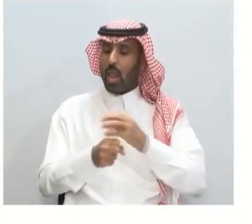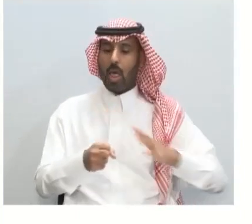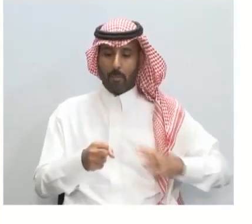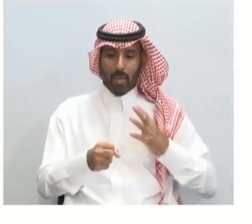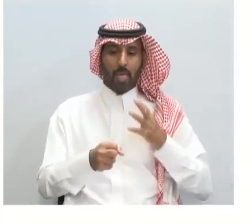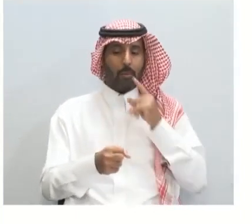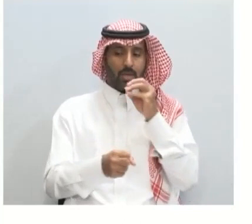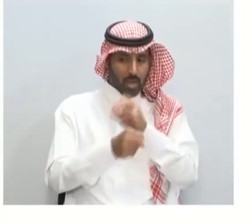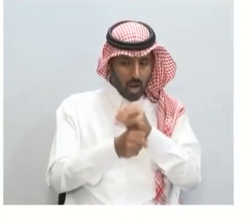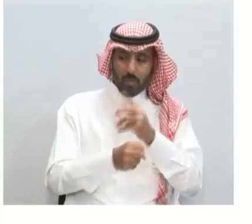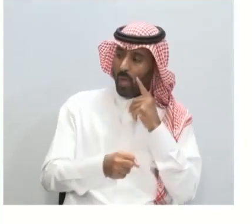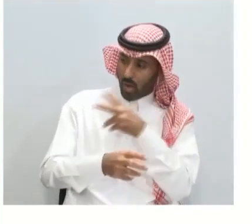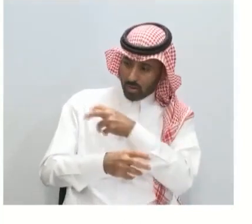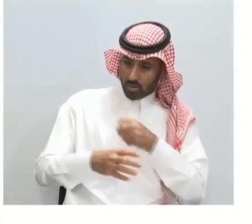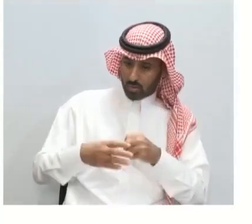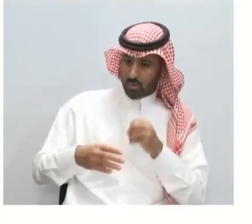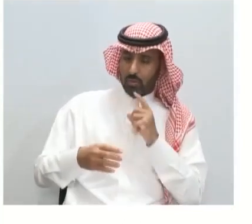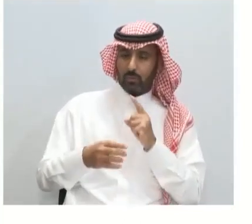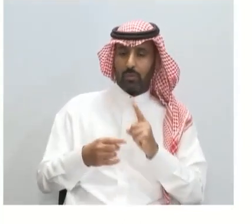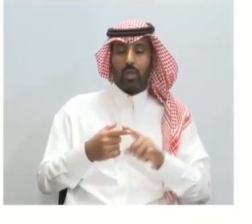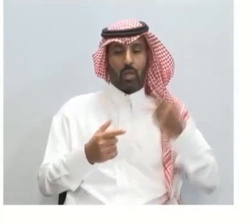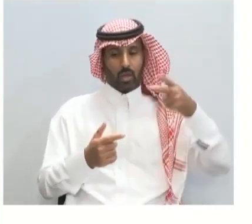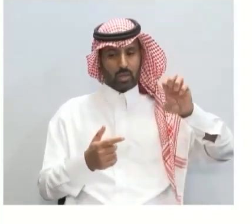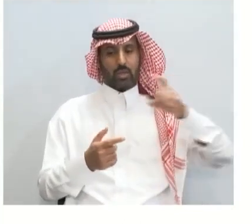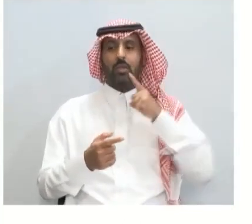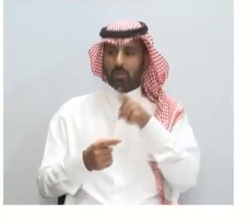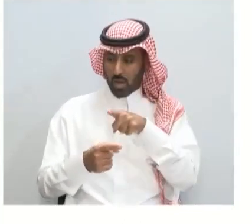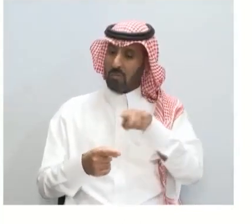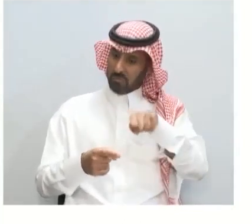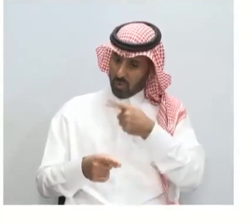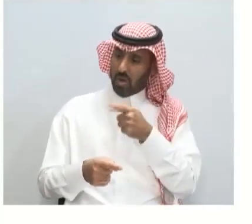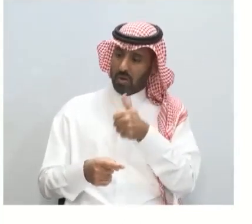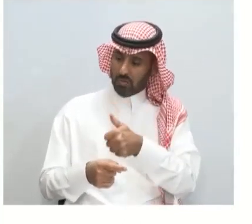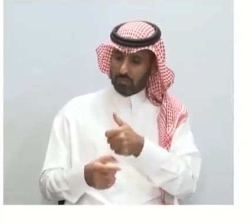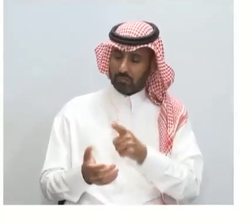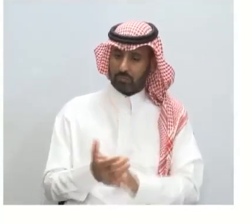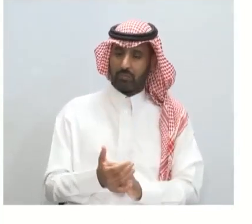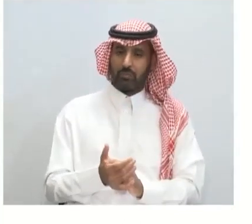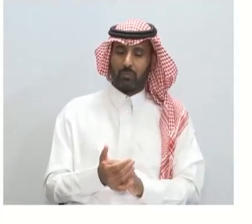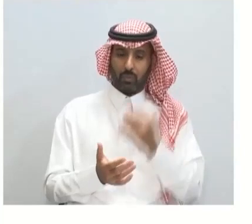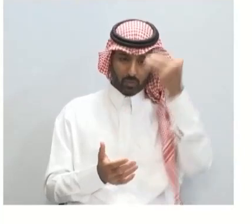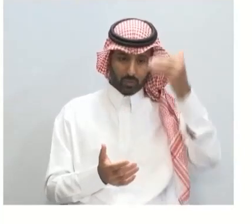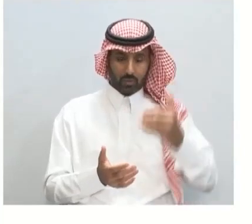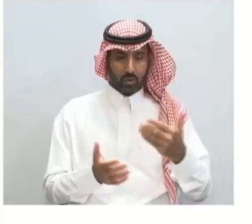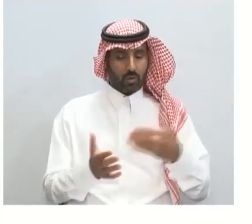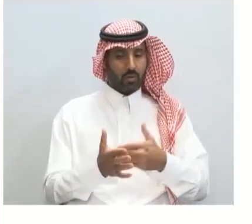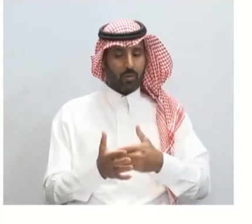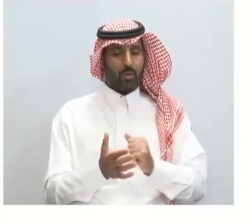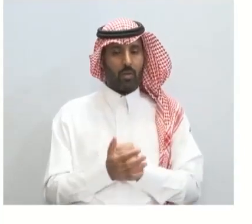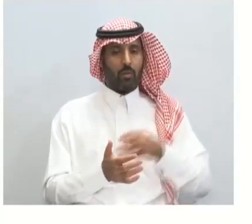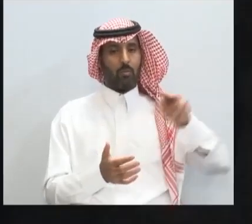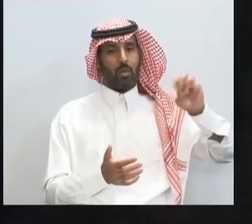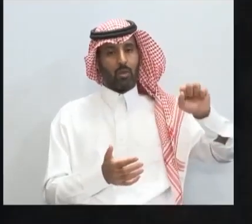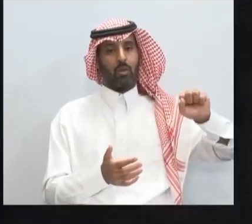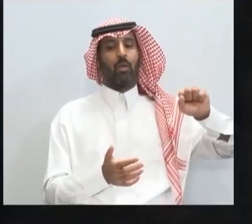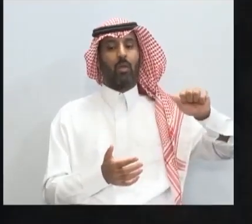know khed yeah you're probably right so you can notice here in the ending the Majid